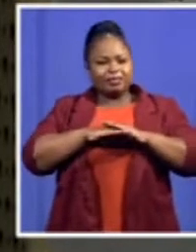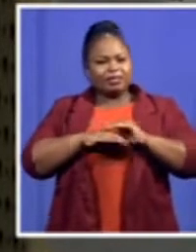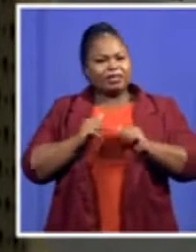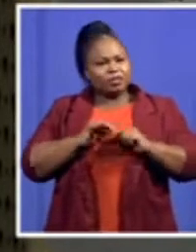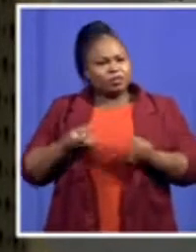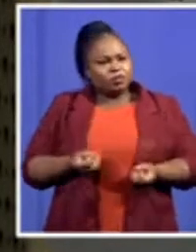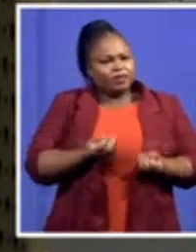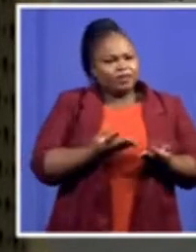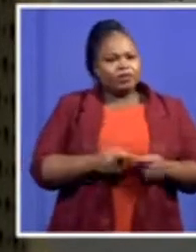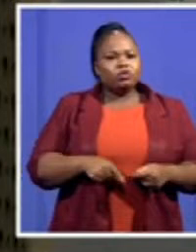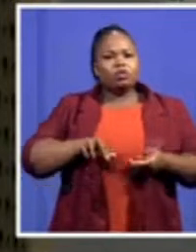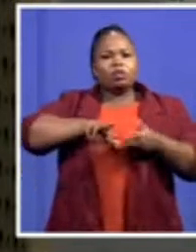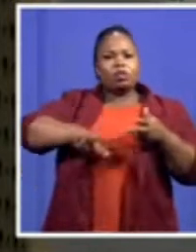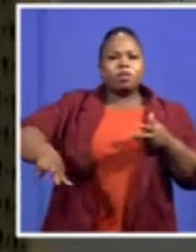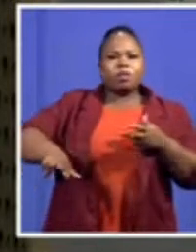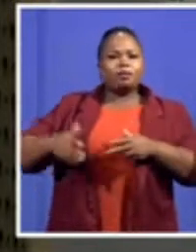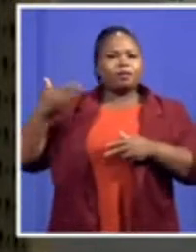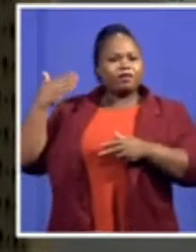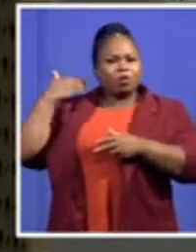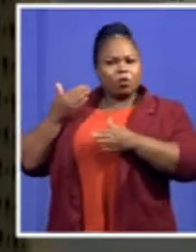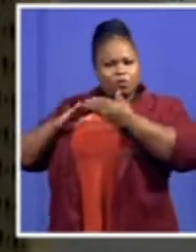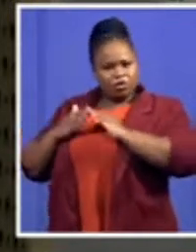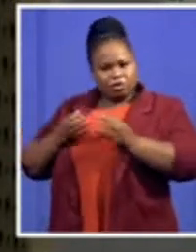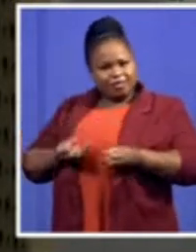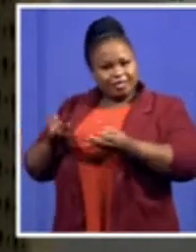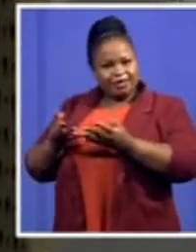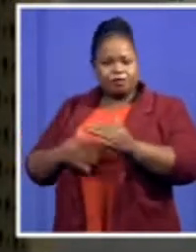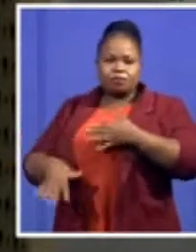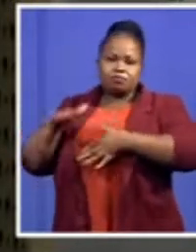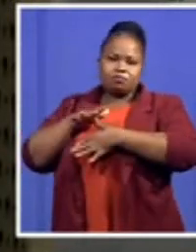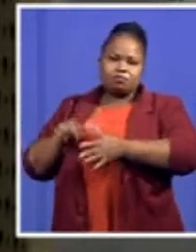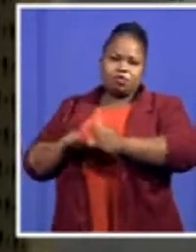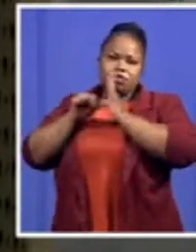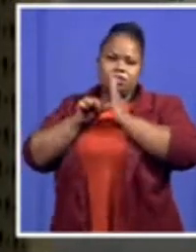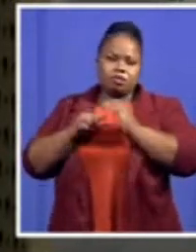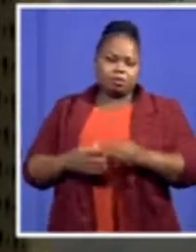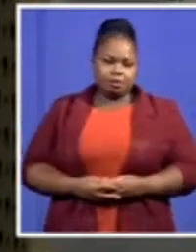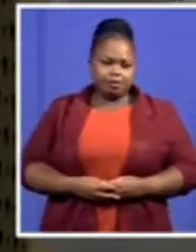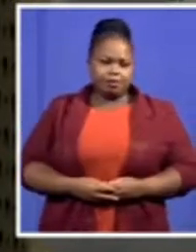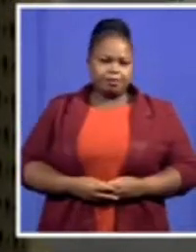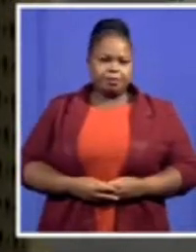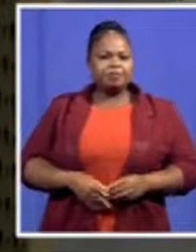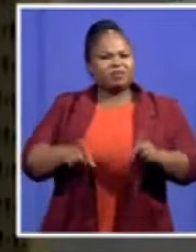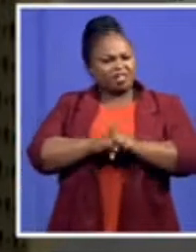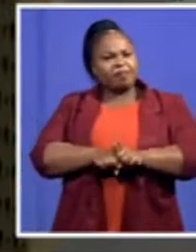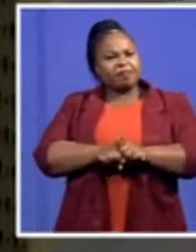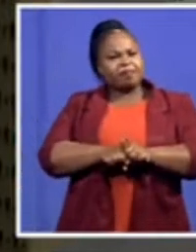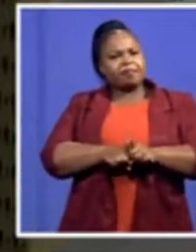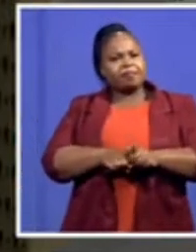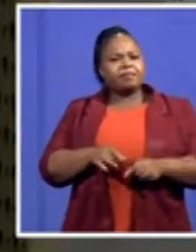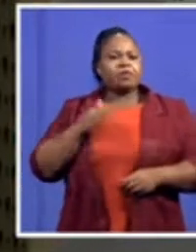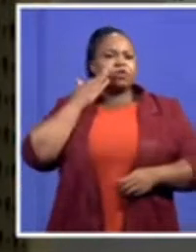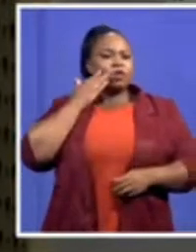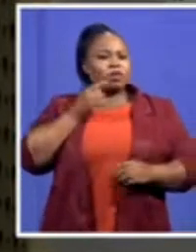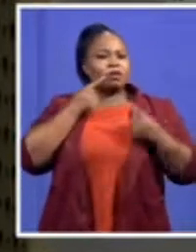disadvantaged communities are highlighted, as was the case on the core of the